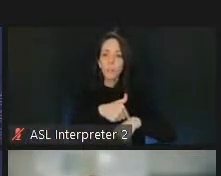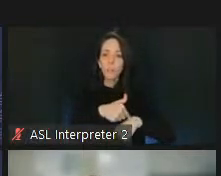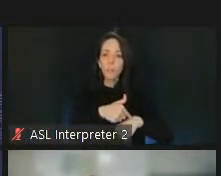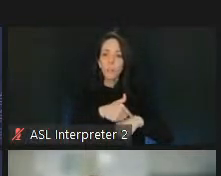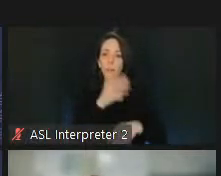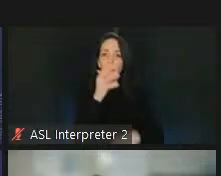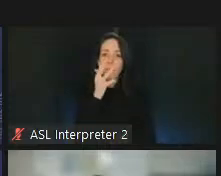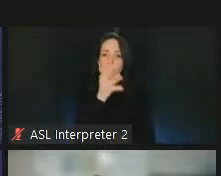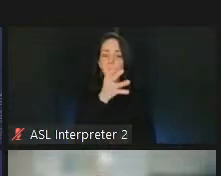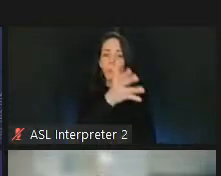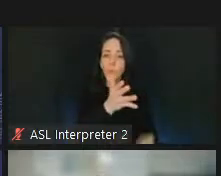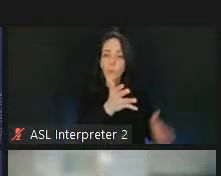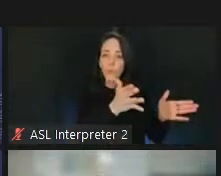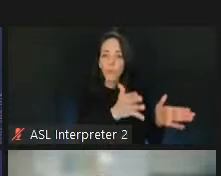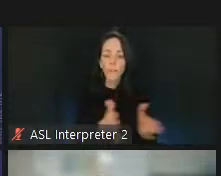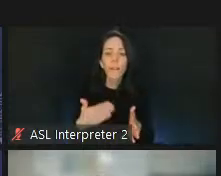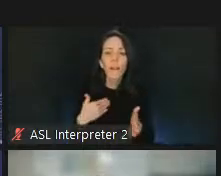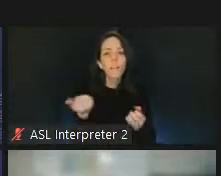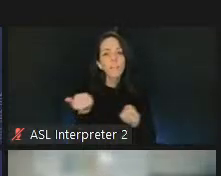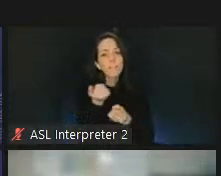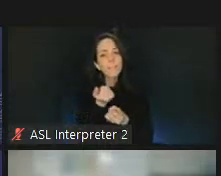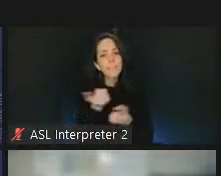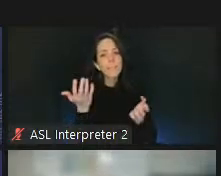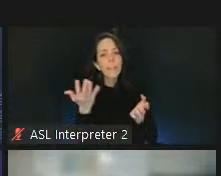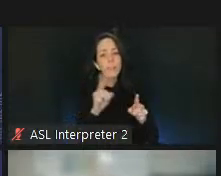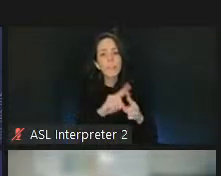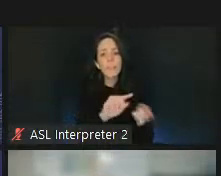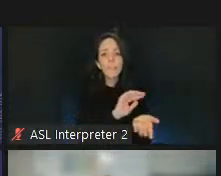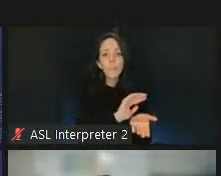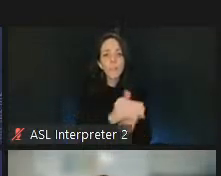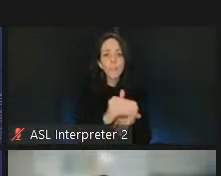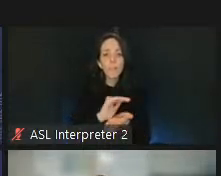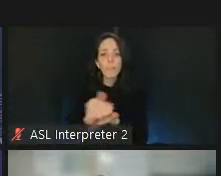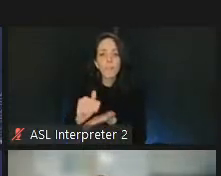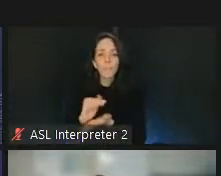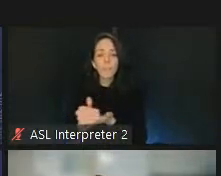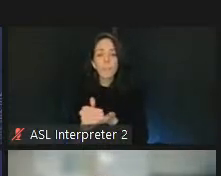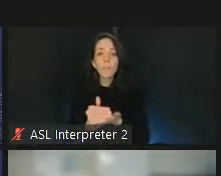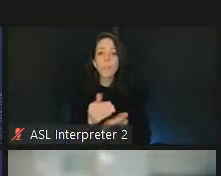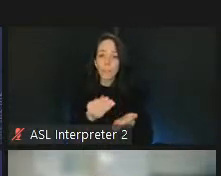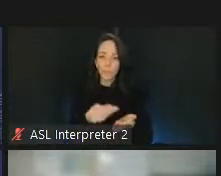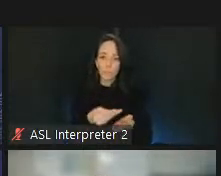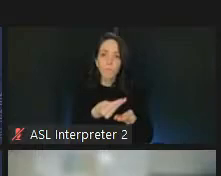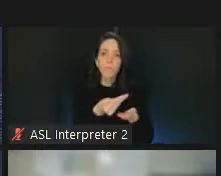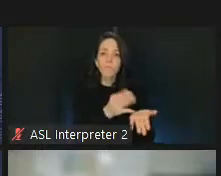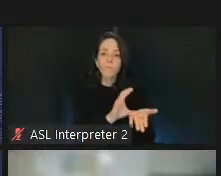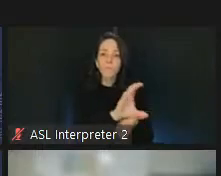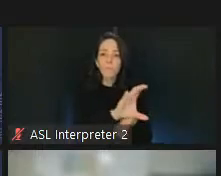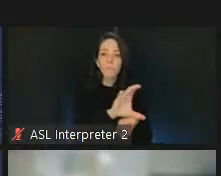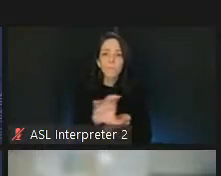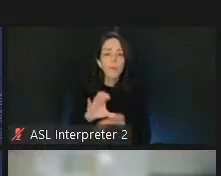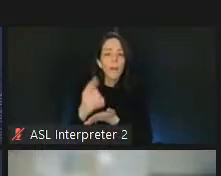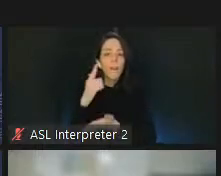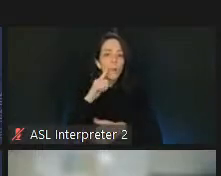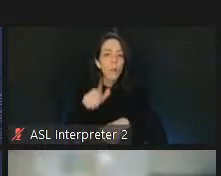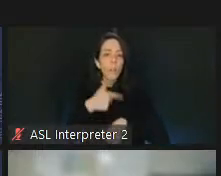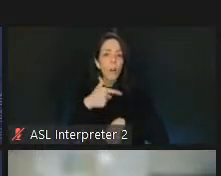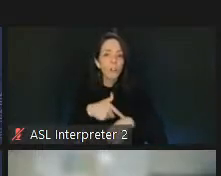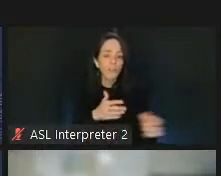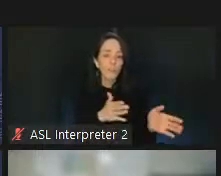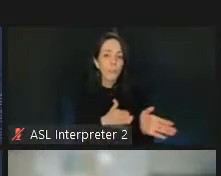there are several general fund sources that provide support to long range planning,